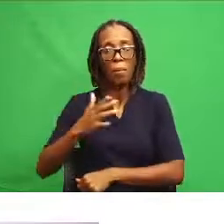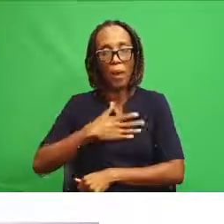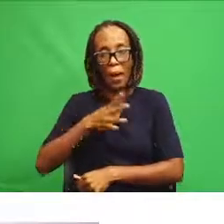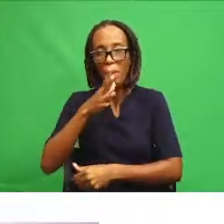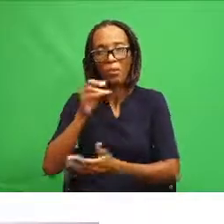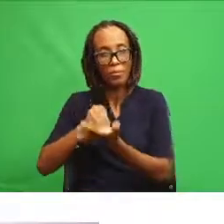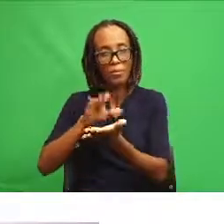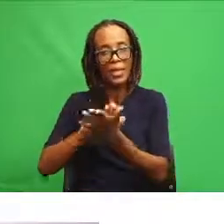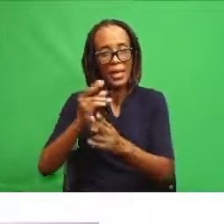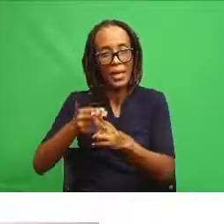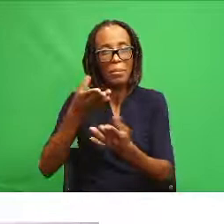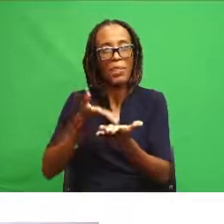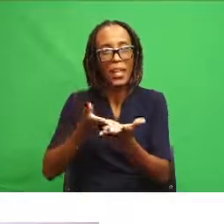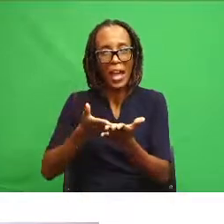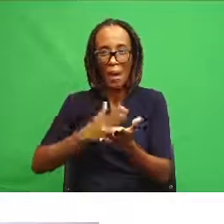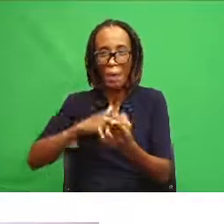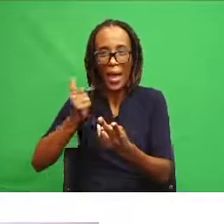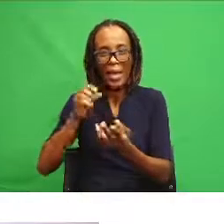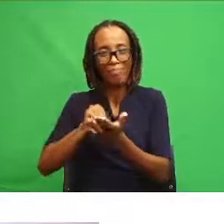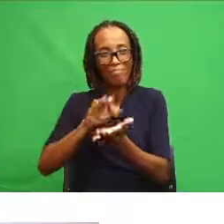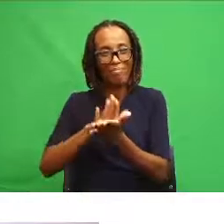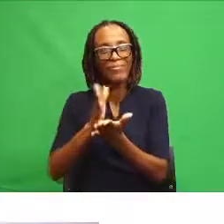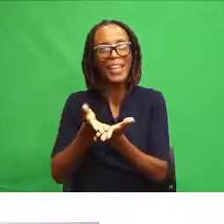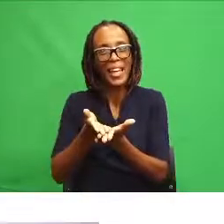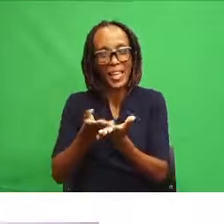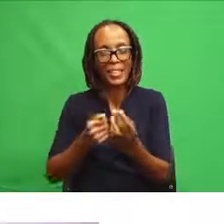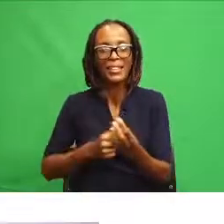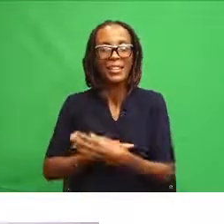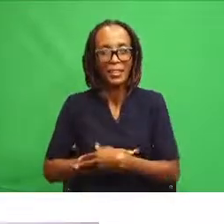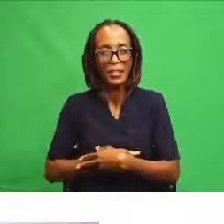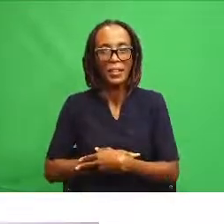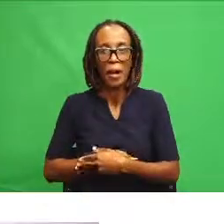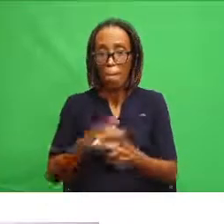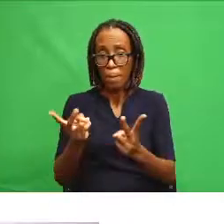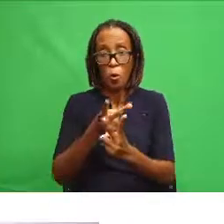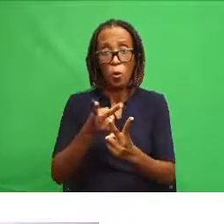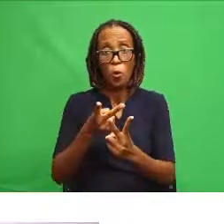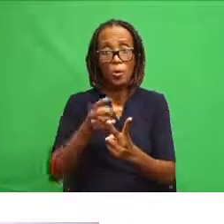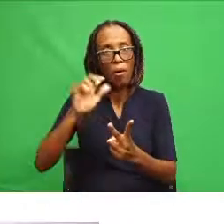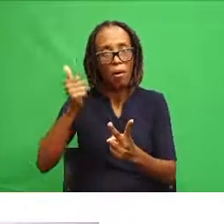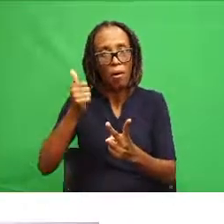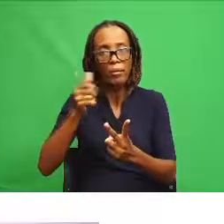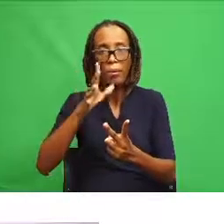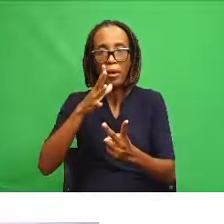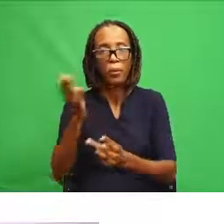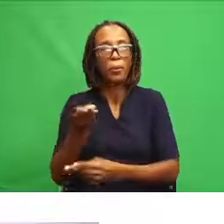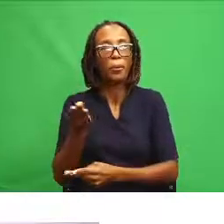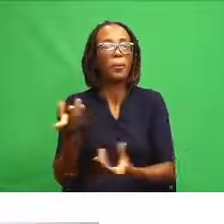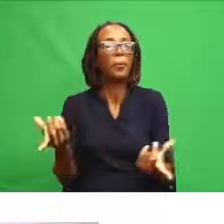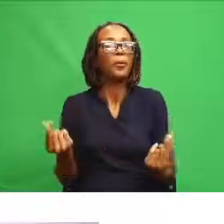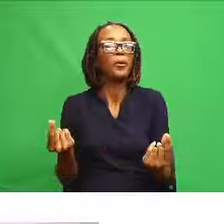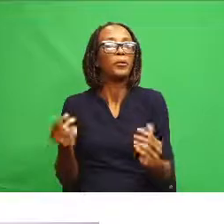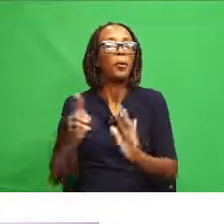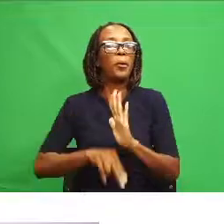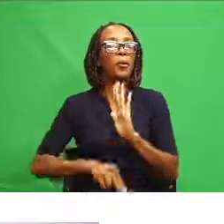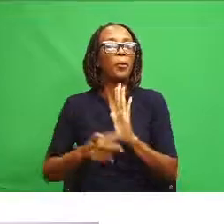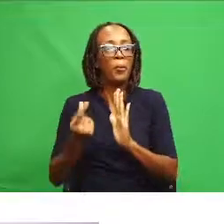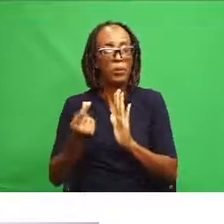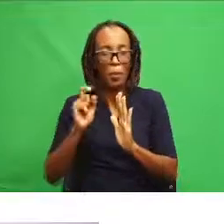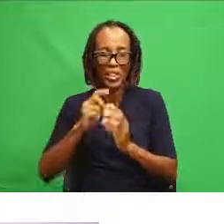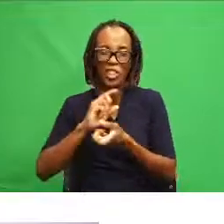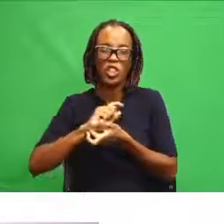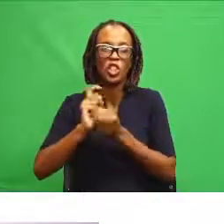will. My aunt was in that will. All right? Both of them have passed. So I should really update that